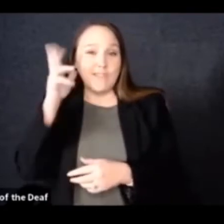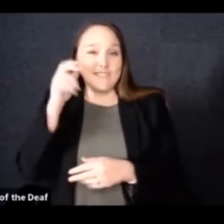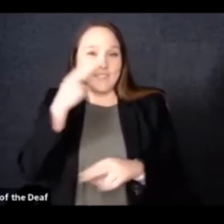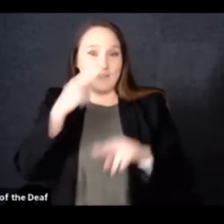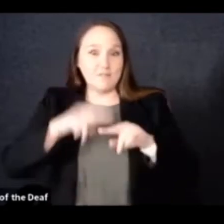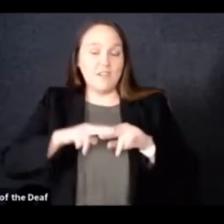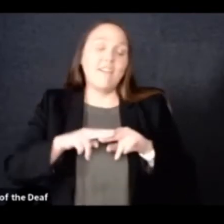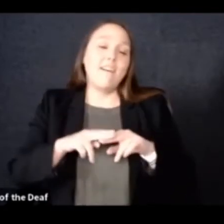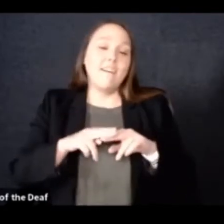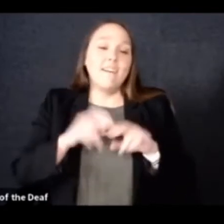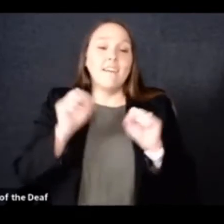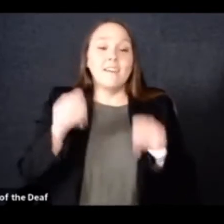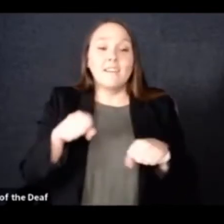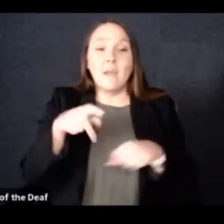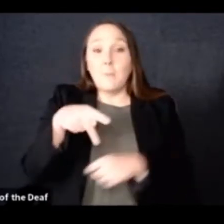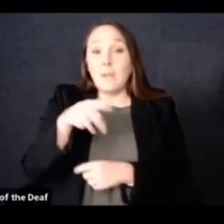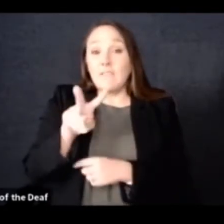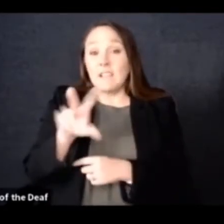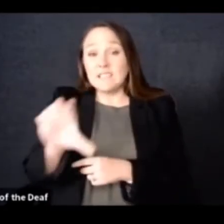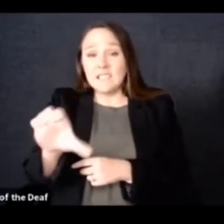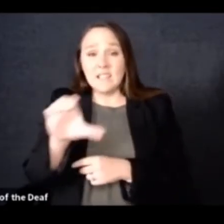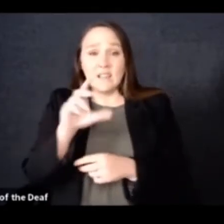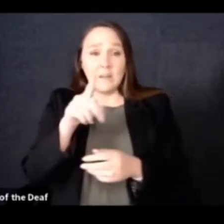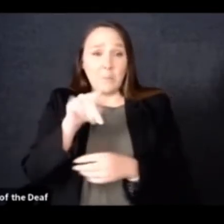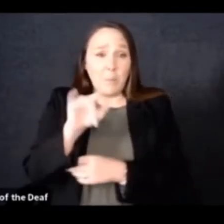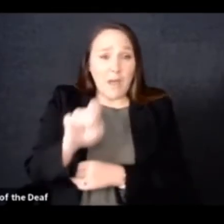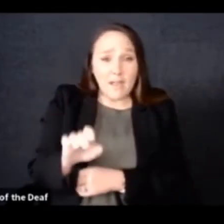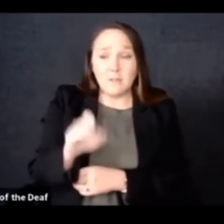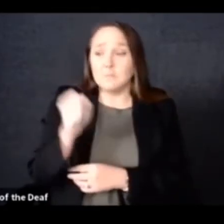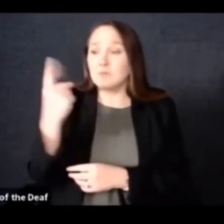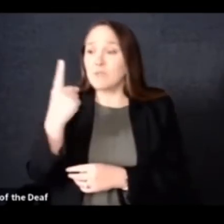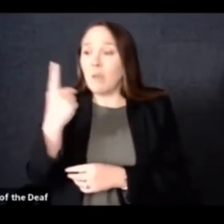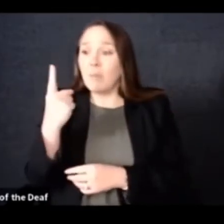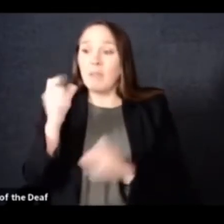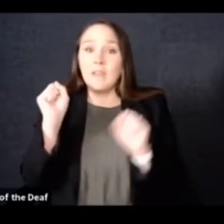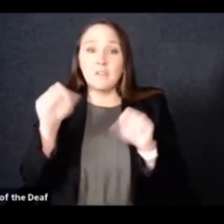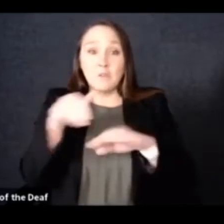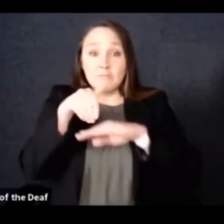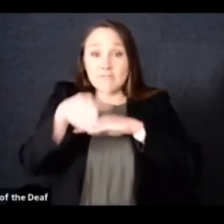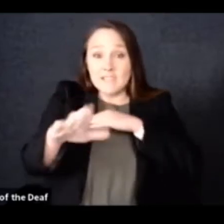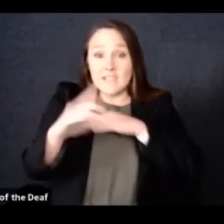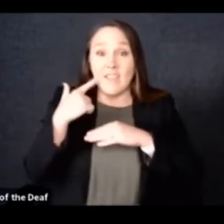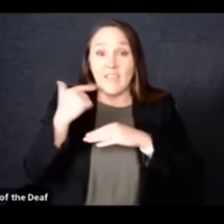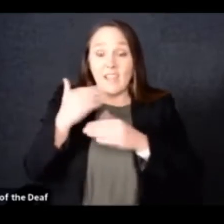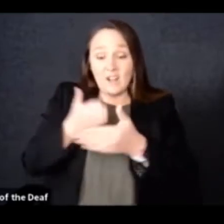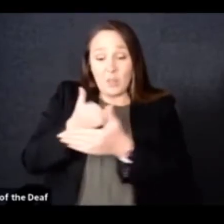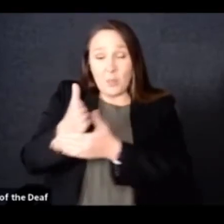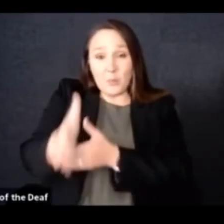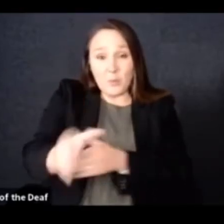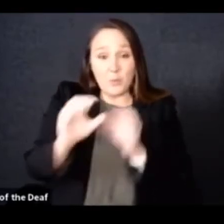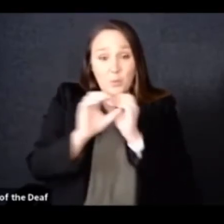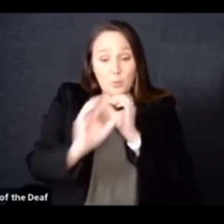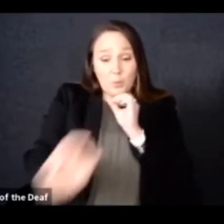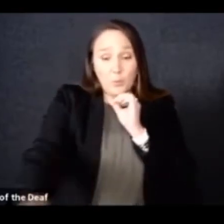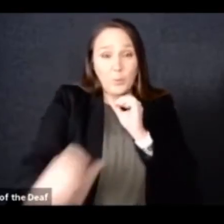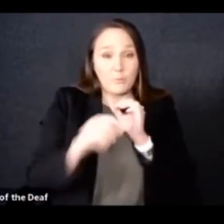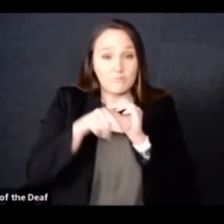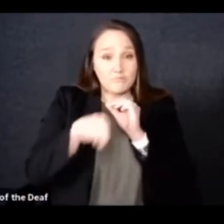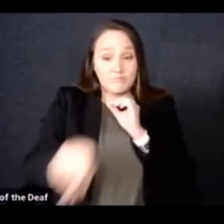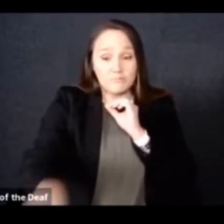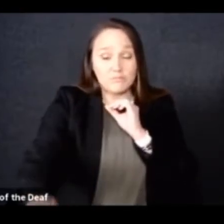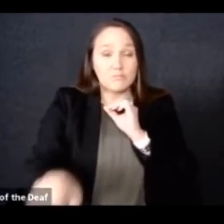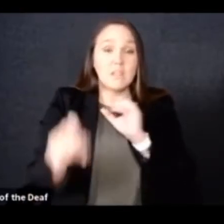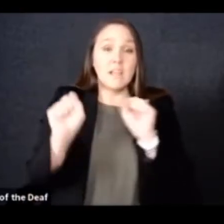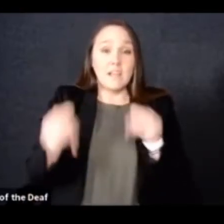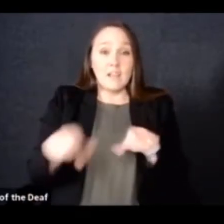PVC pipes or any other type of household thing that you could slide some candy down through, so the kids can get it from there, and you're able to stay